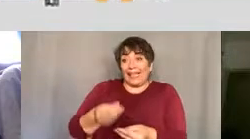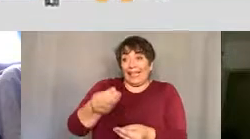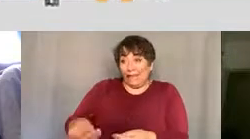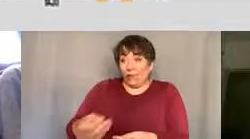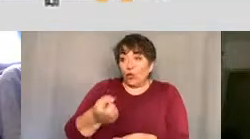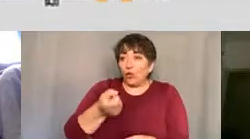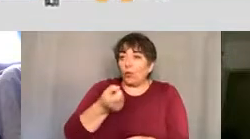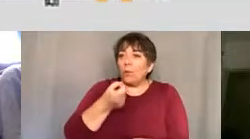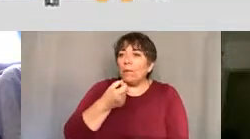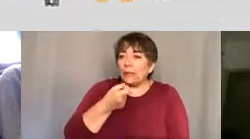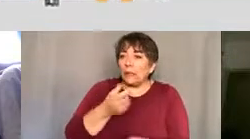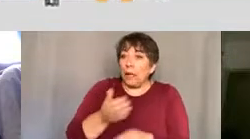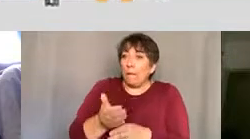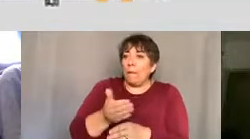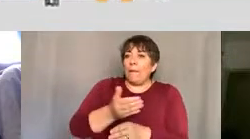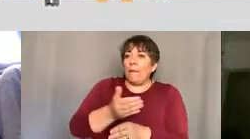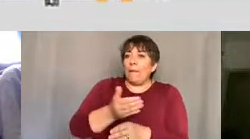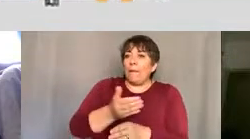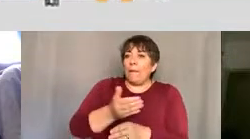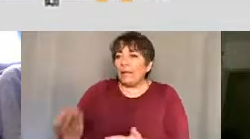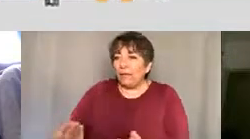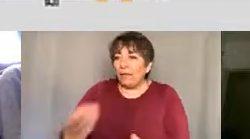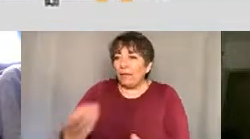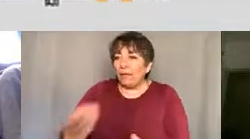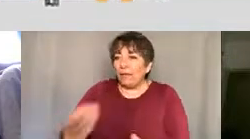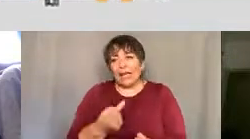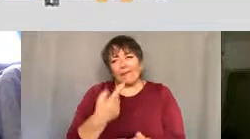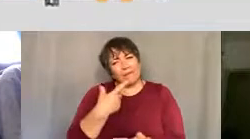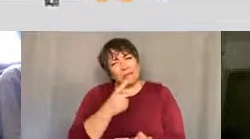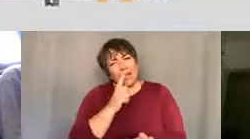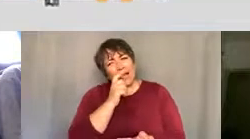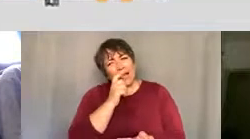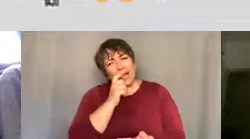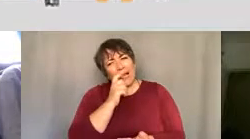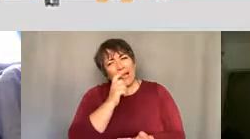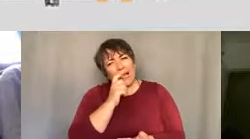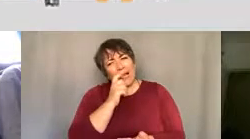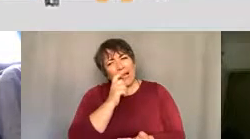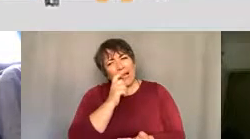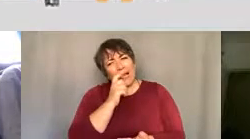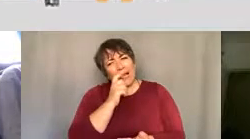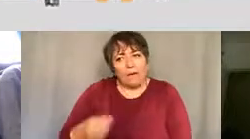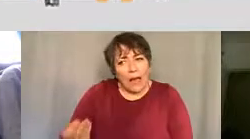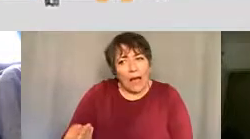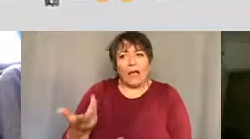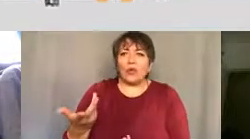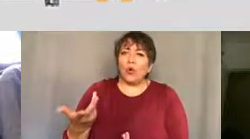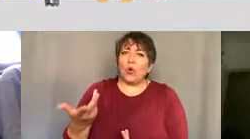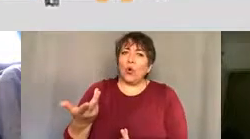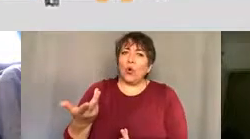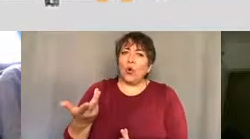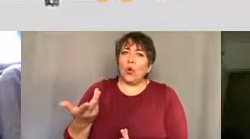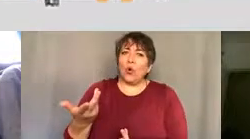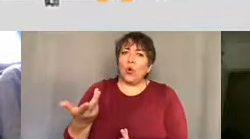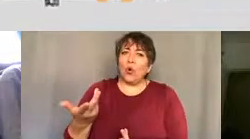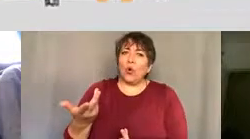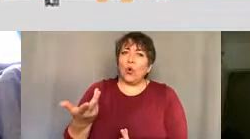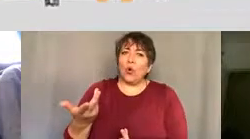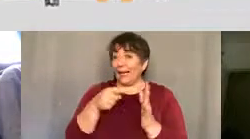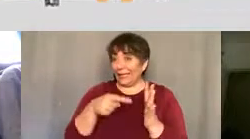support prescribers at the point of prescribing, looking at patients' records and triggering appropriate messages